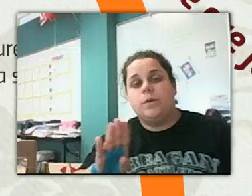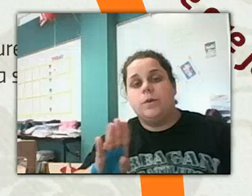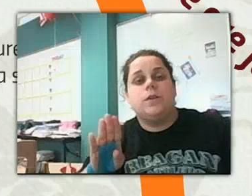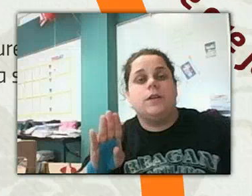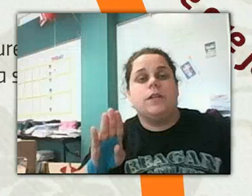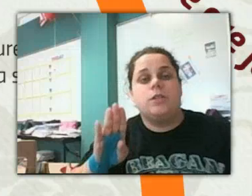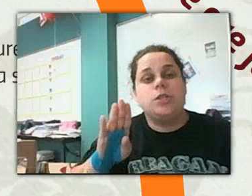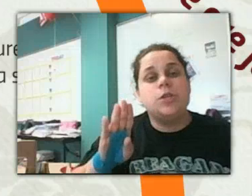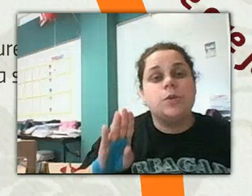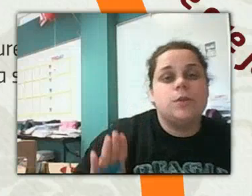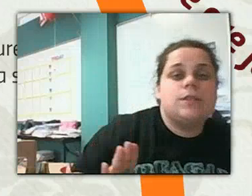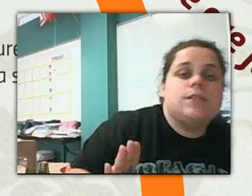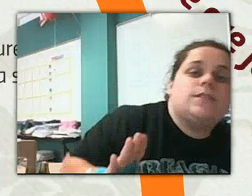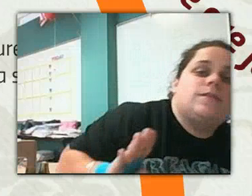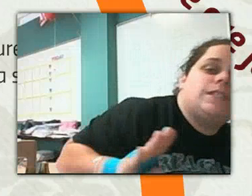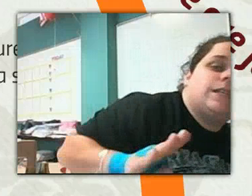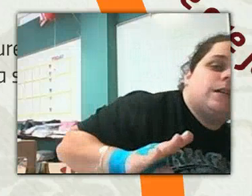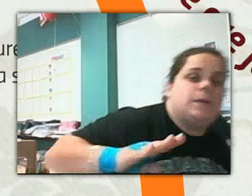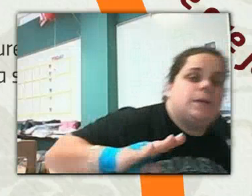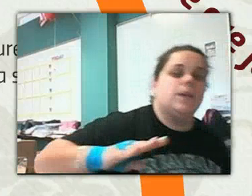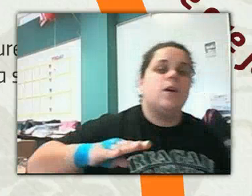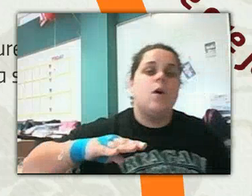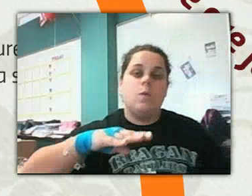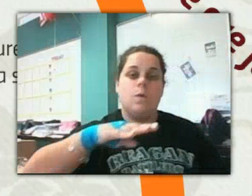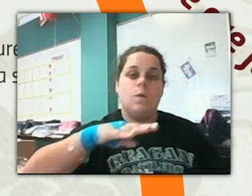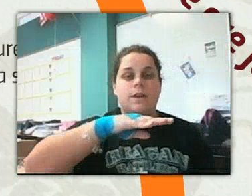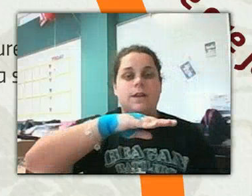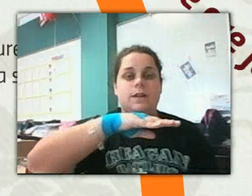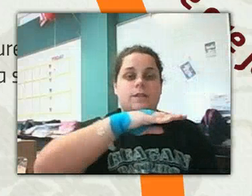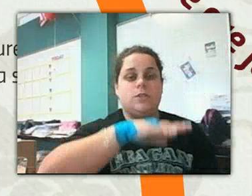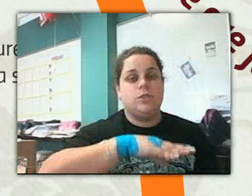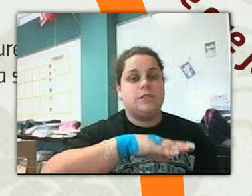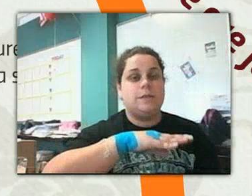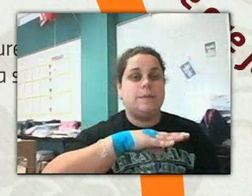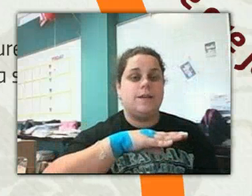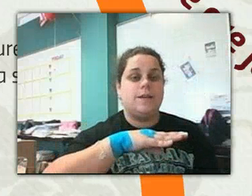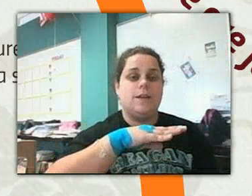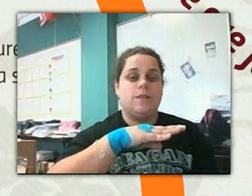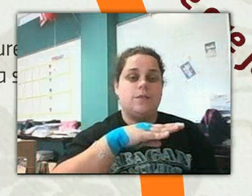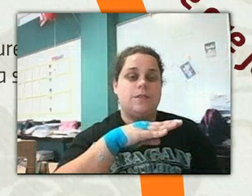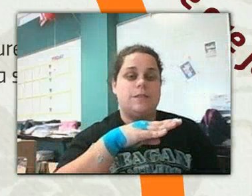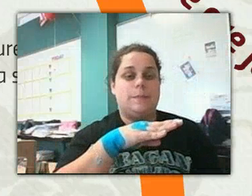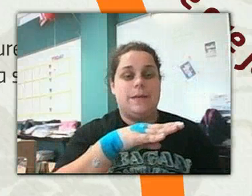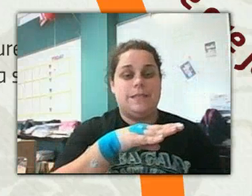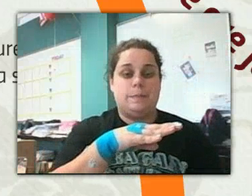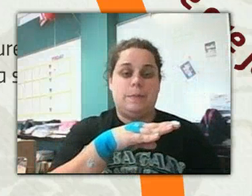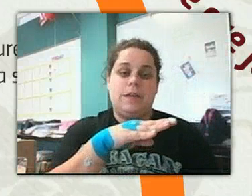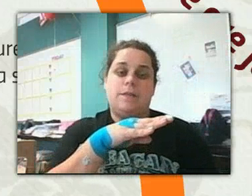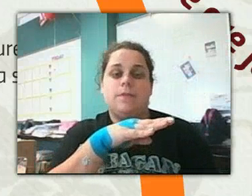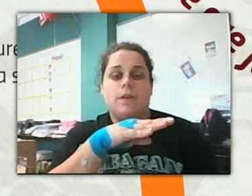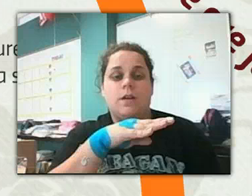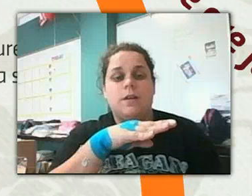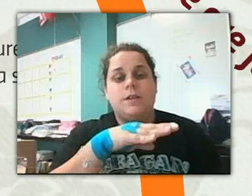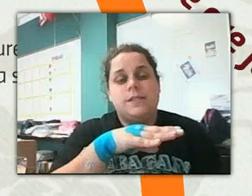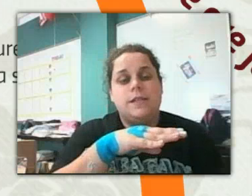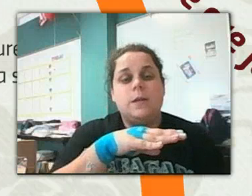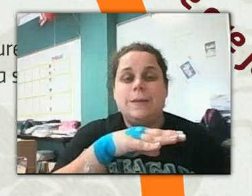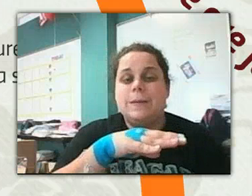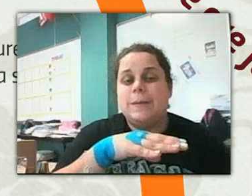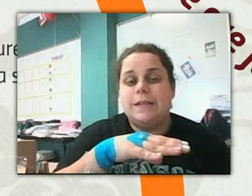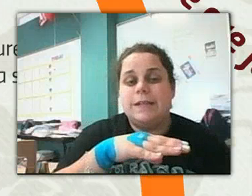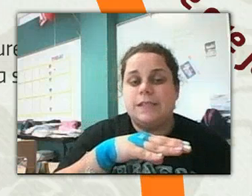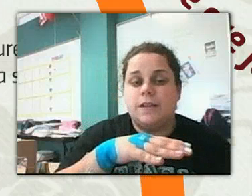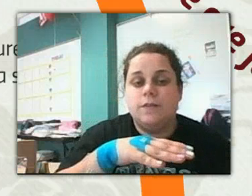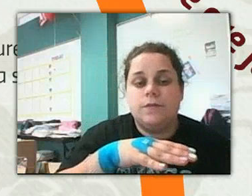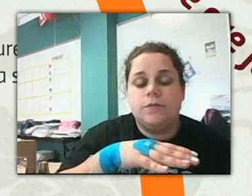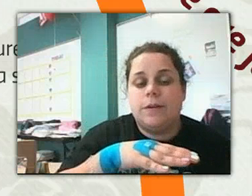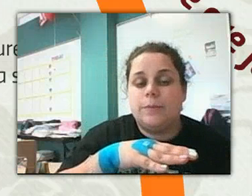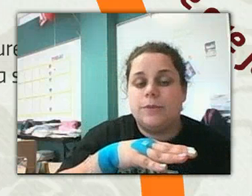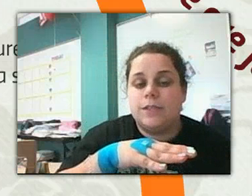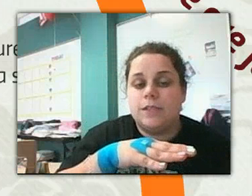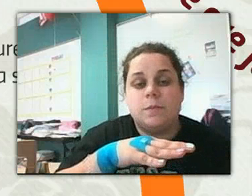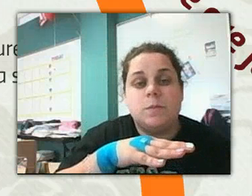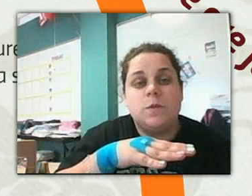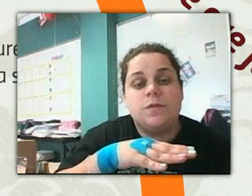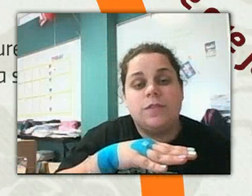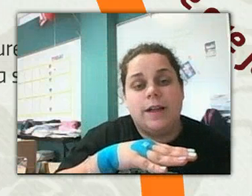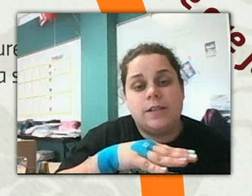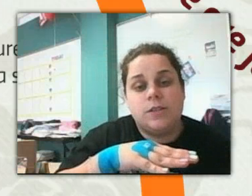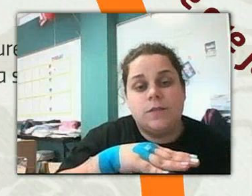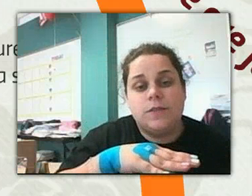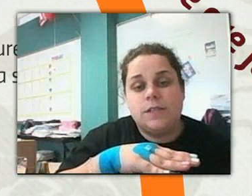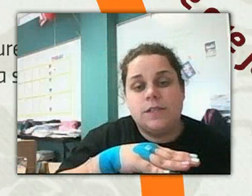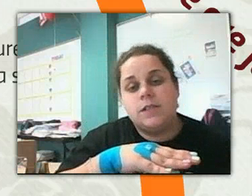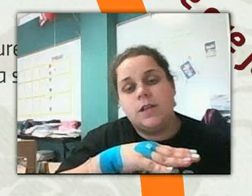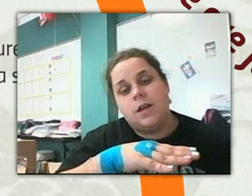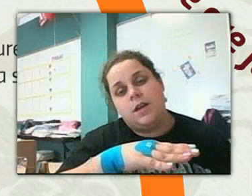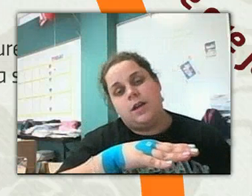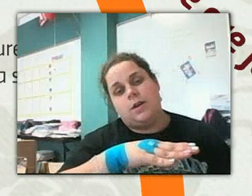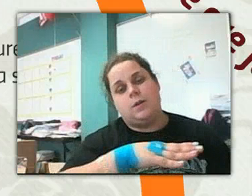CLB. We're going to look at two uses of CLB. One is just a B and the other is a base B. CLB by itself represents smooth,